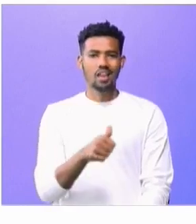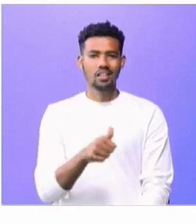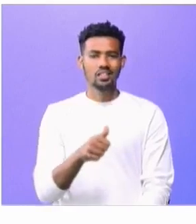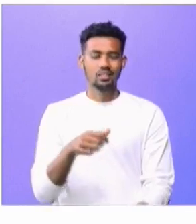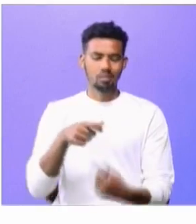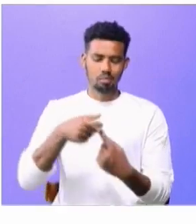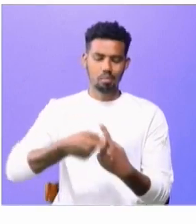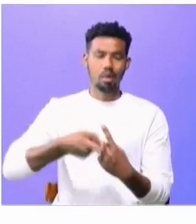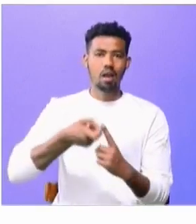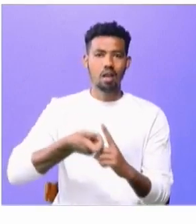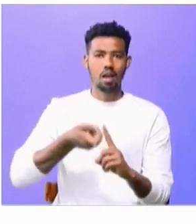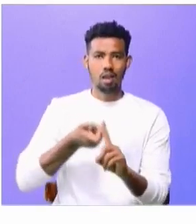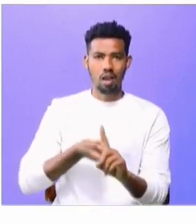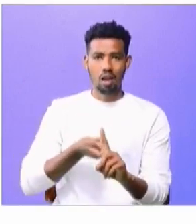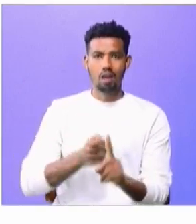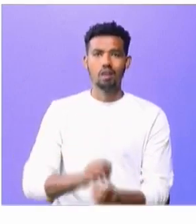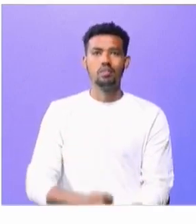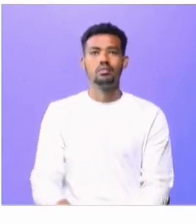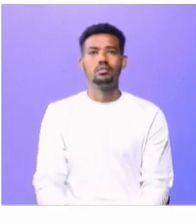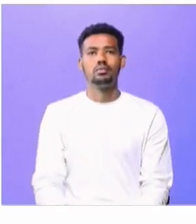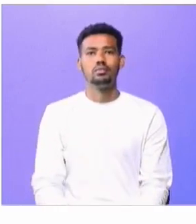banana.